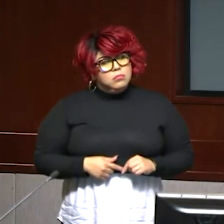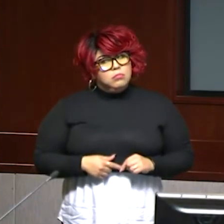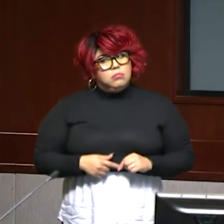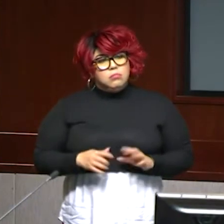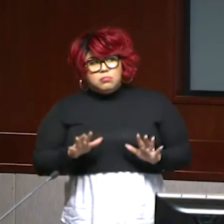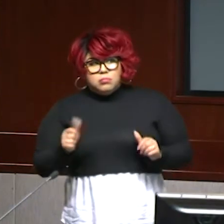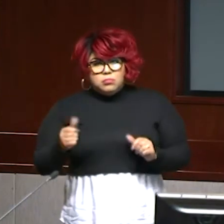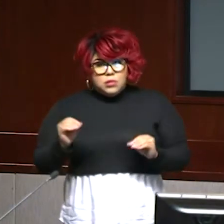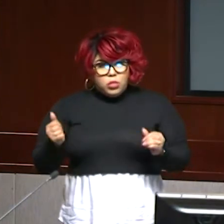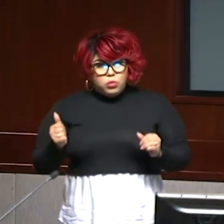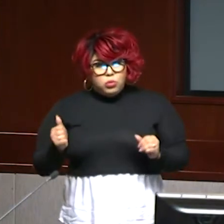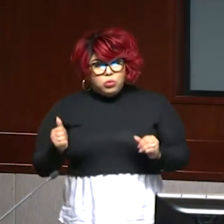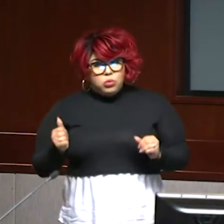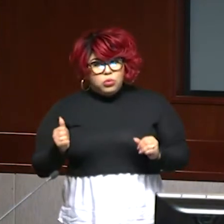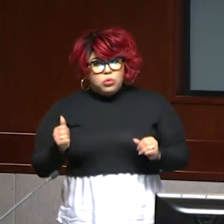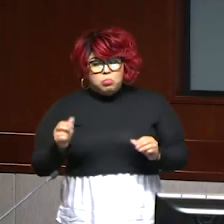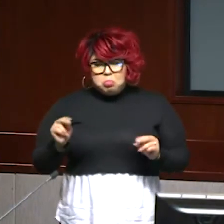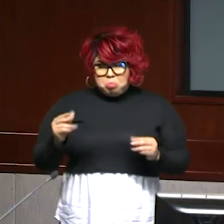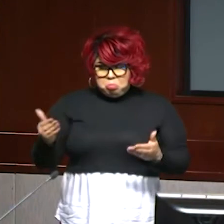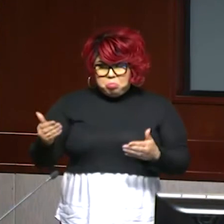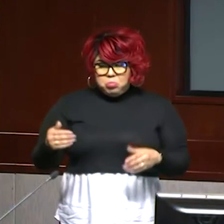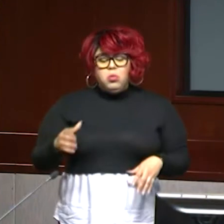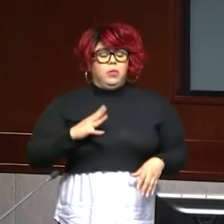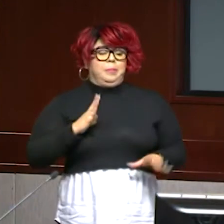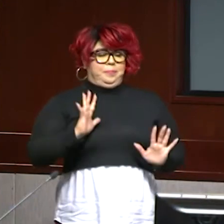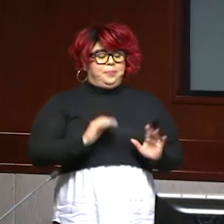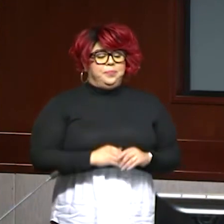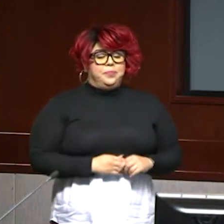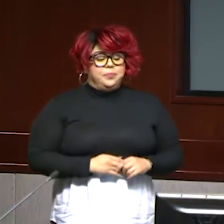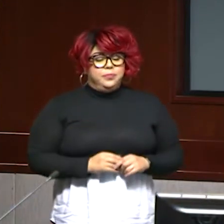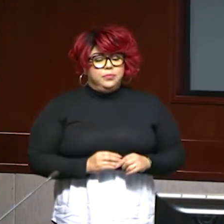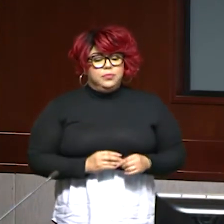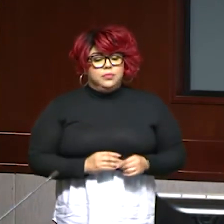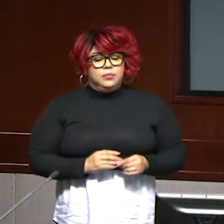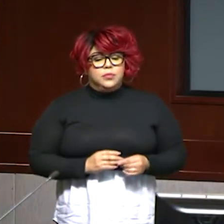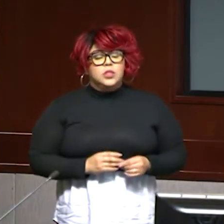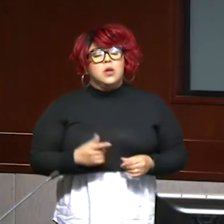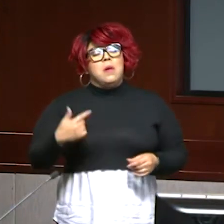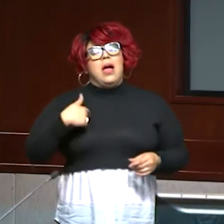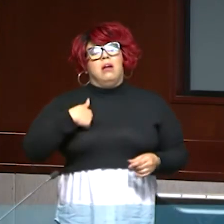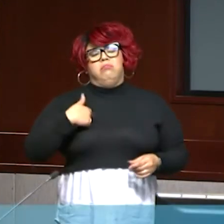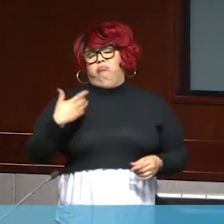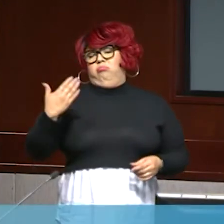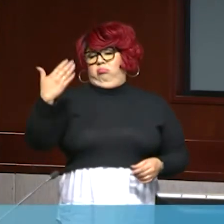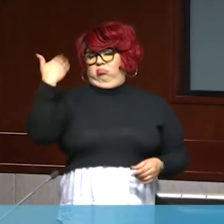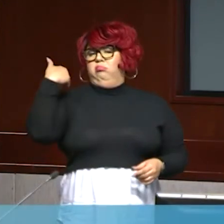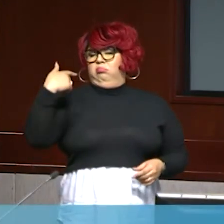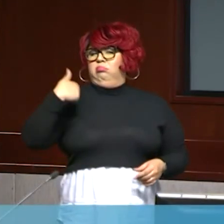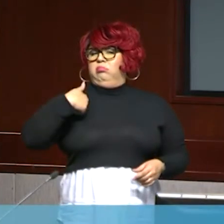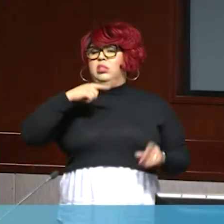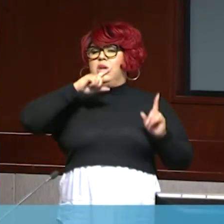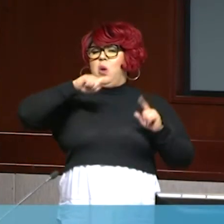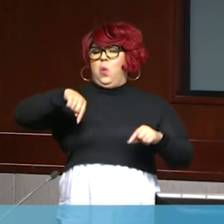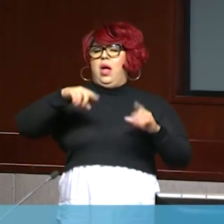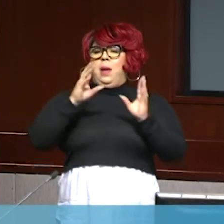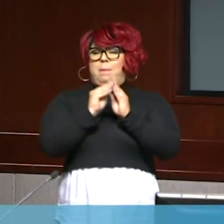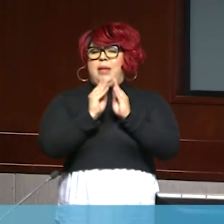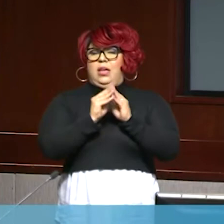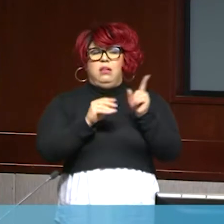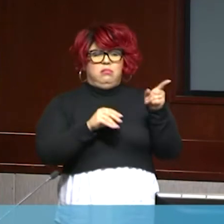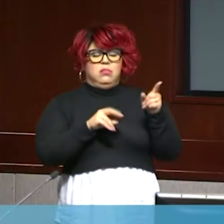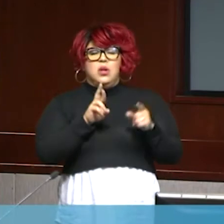ahead. Okay, so previously I was in this meeting and Mr. Olsop